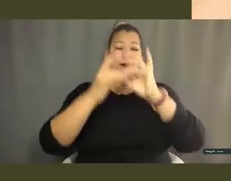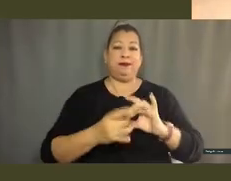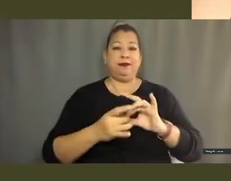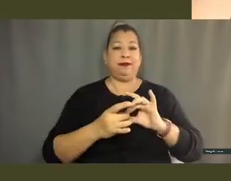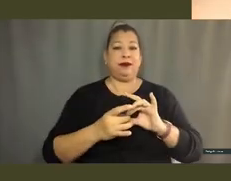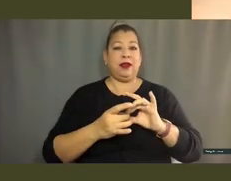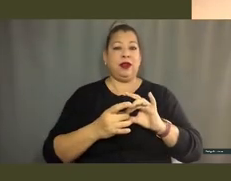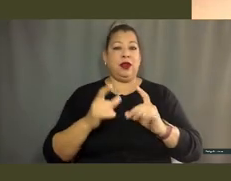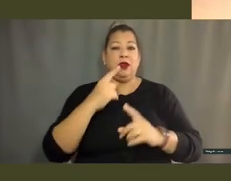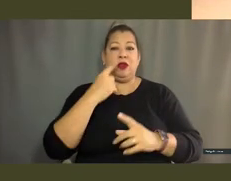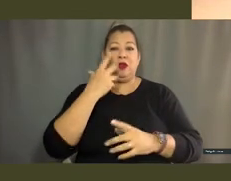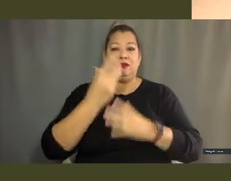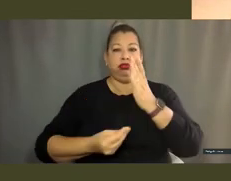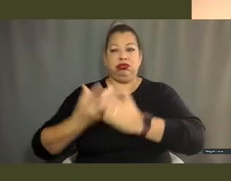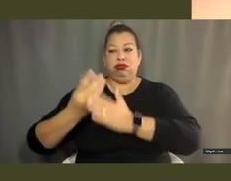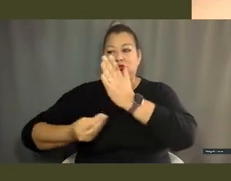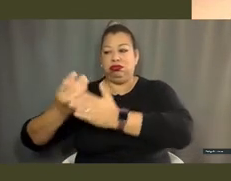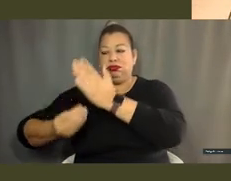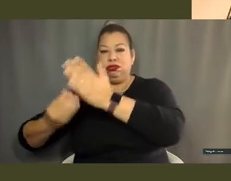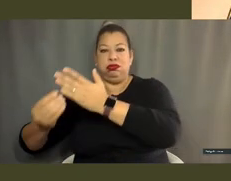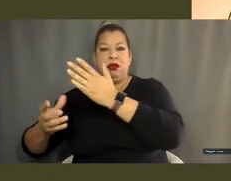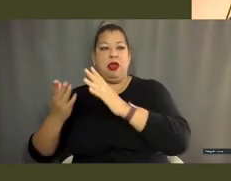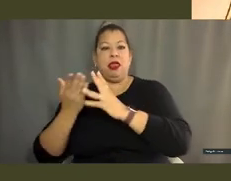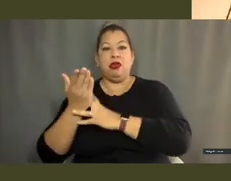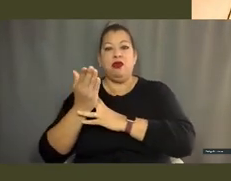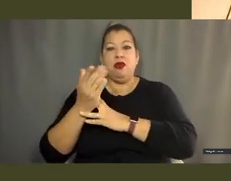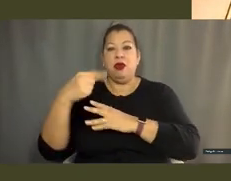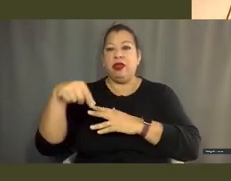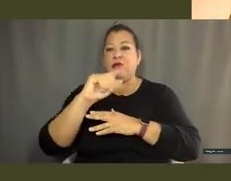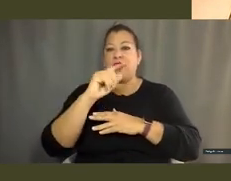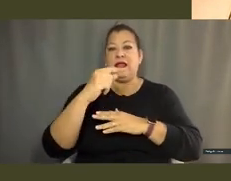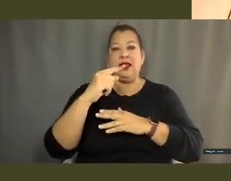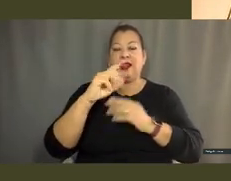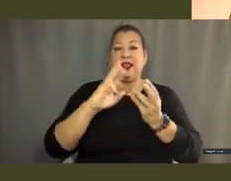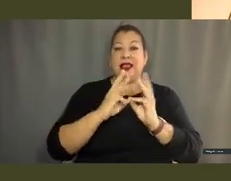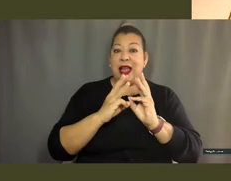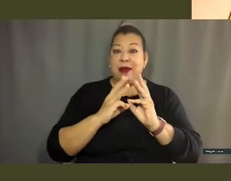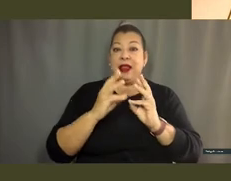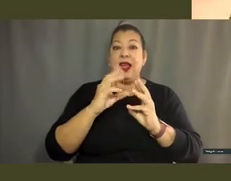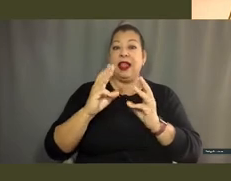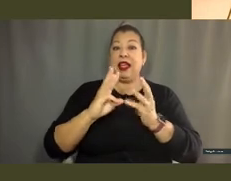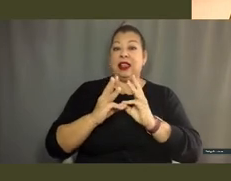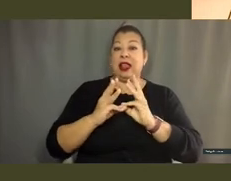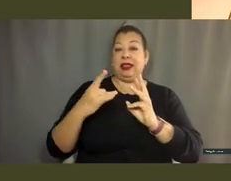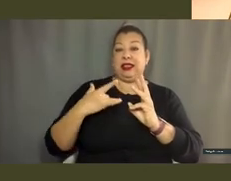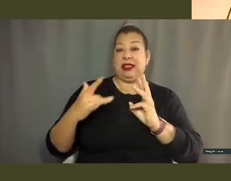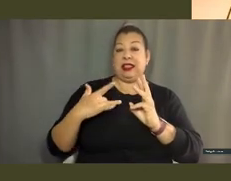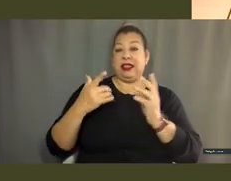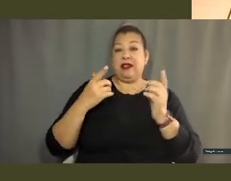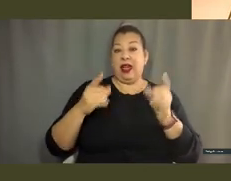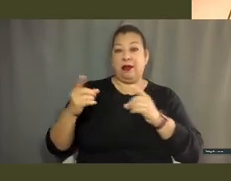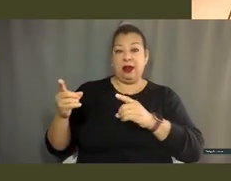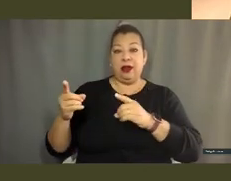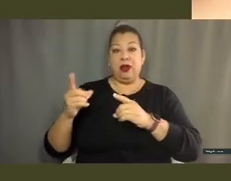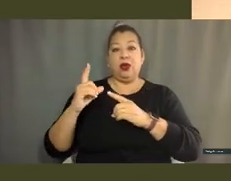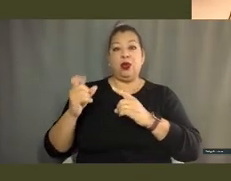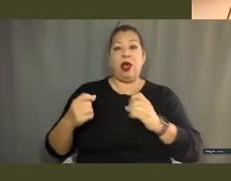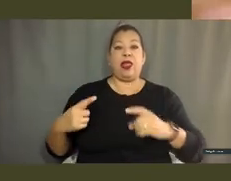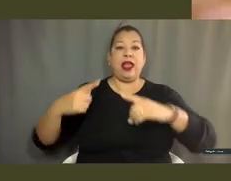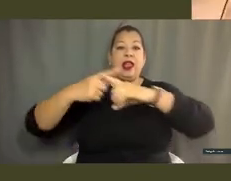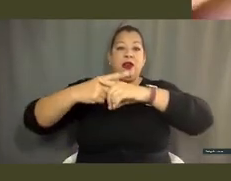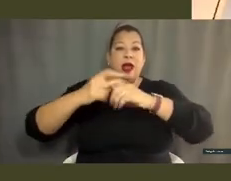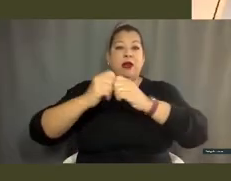virtue of these manifestations of climate and climate sensitive hazards when they interact with development. And until our citizens